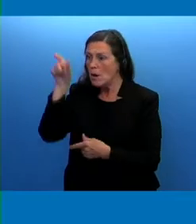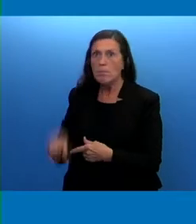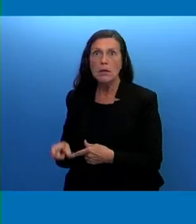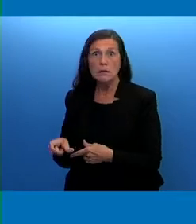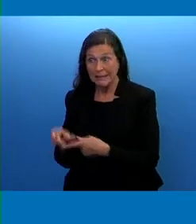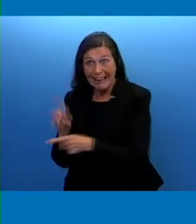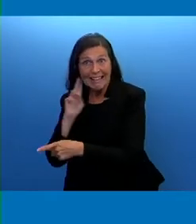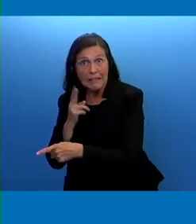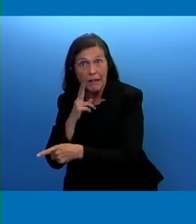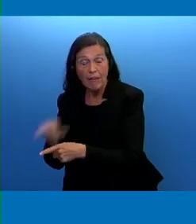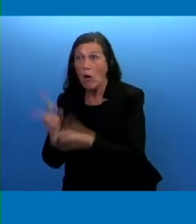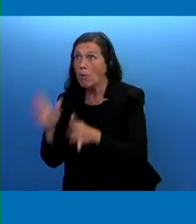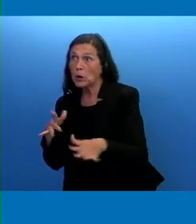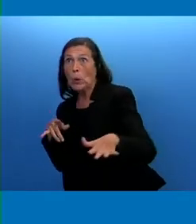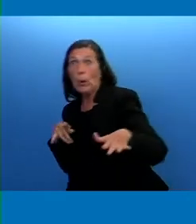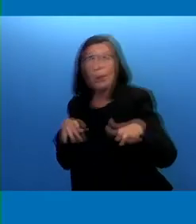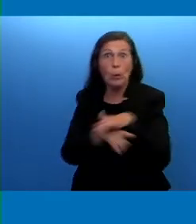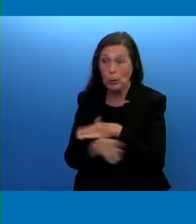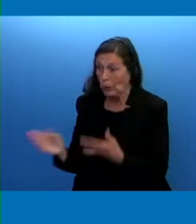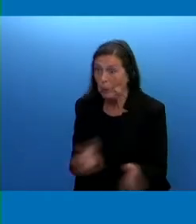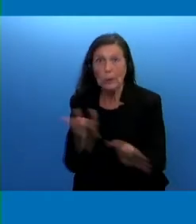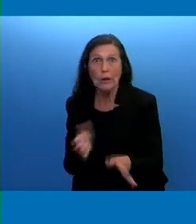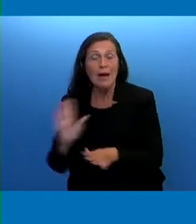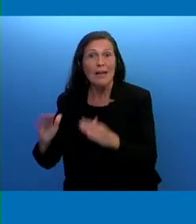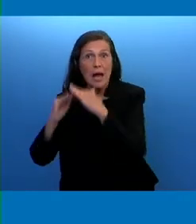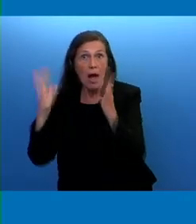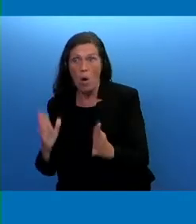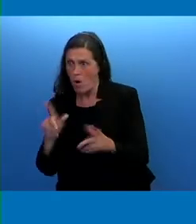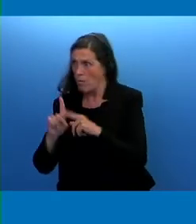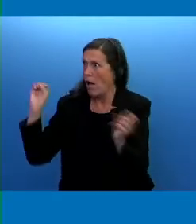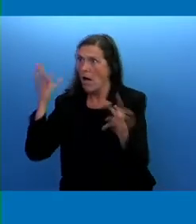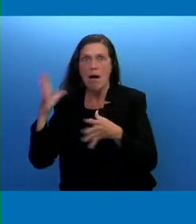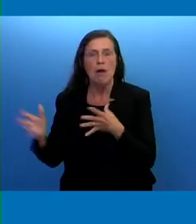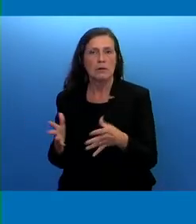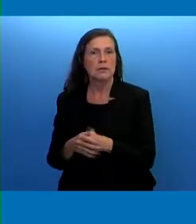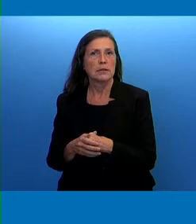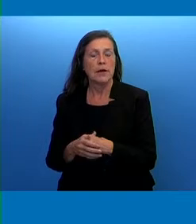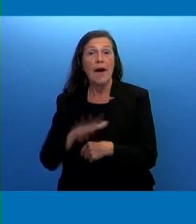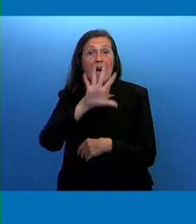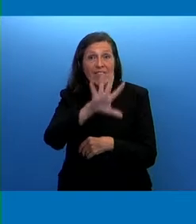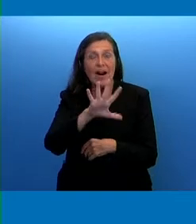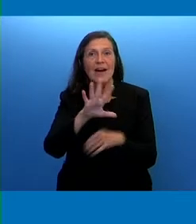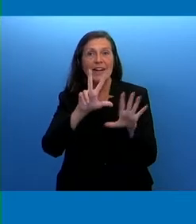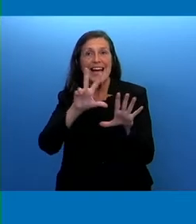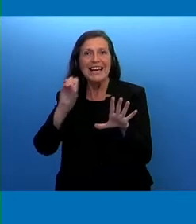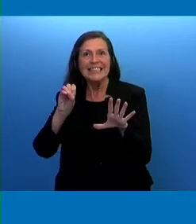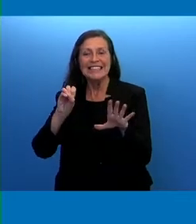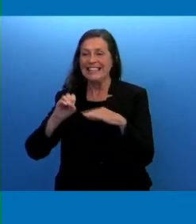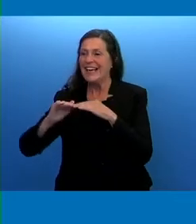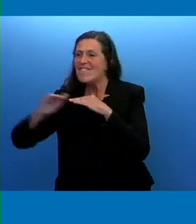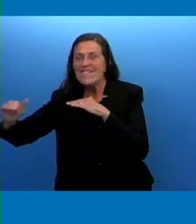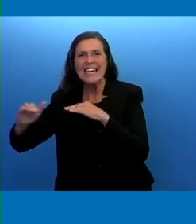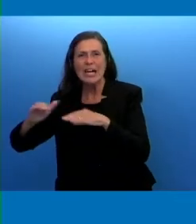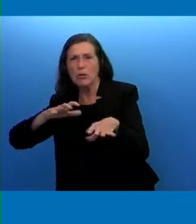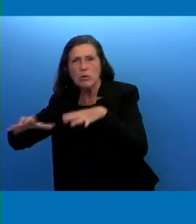safety. In our work, we witness daily in our 580 field operations and offices